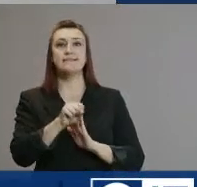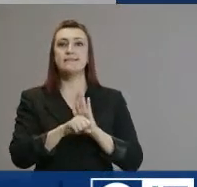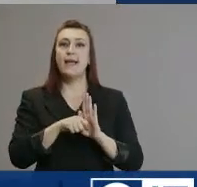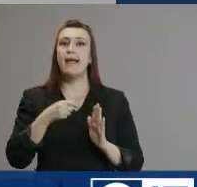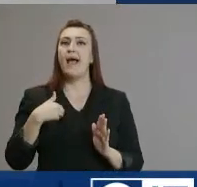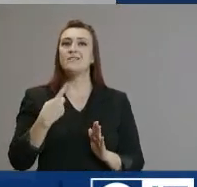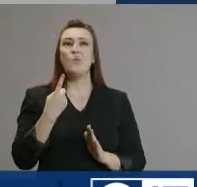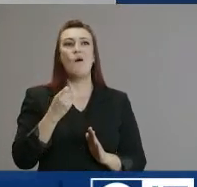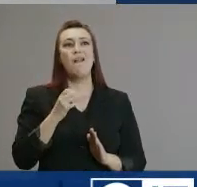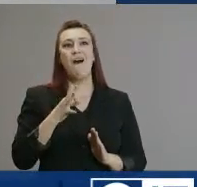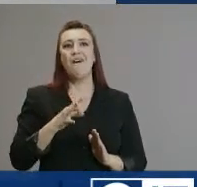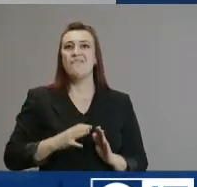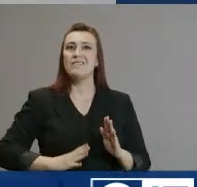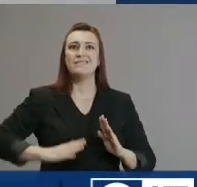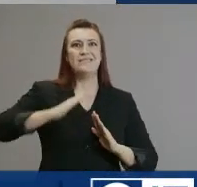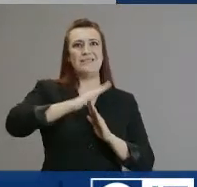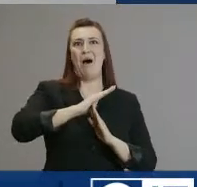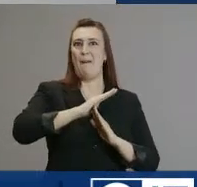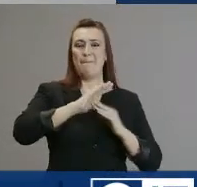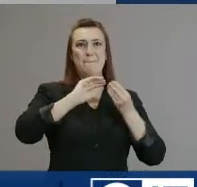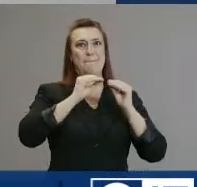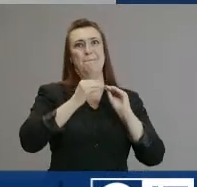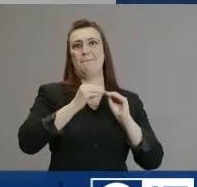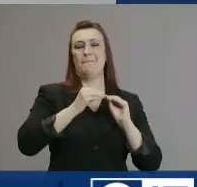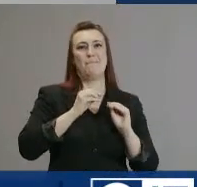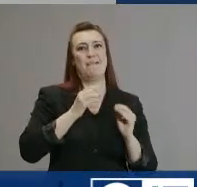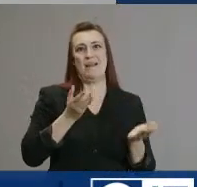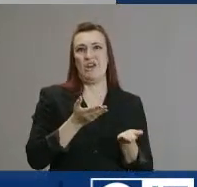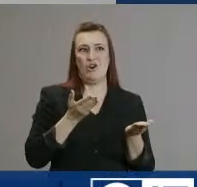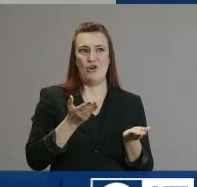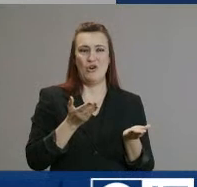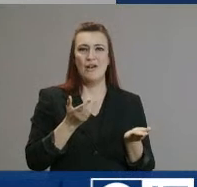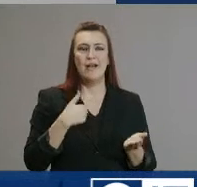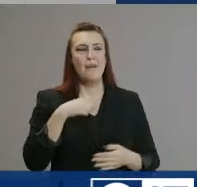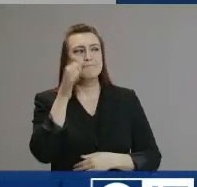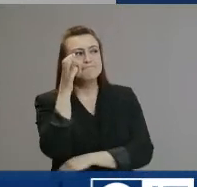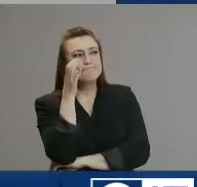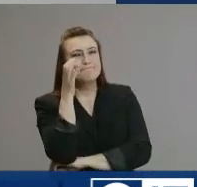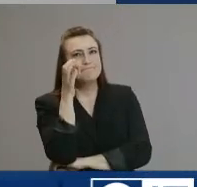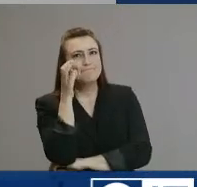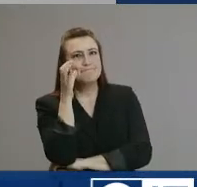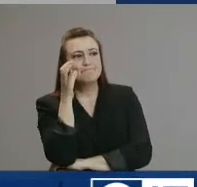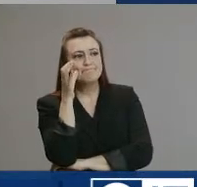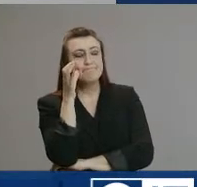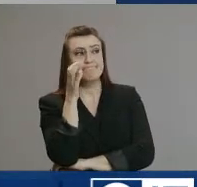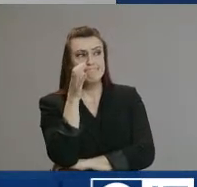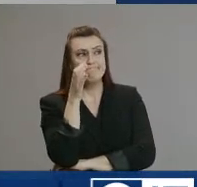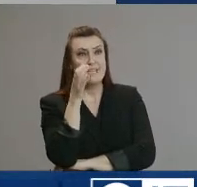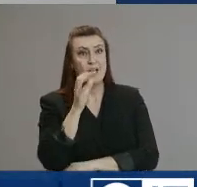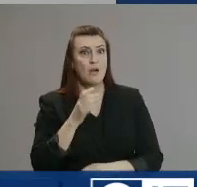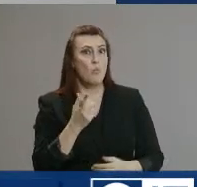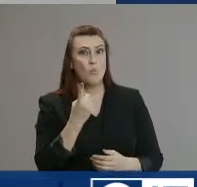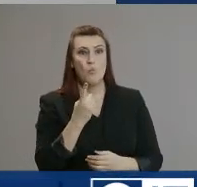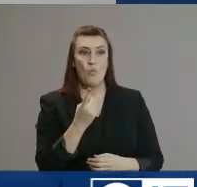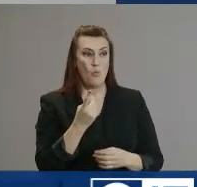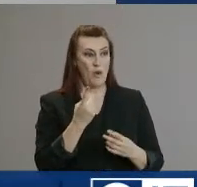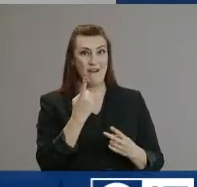and the audience, I don't think, have yet heard one thing that will change that. Have we missed something?